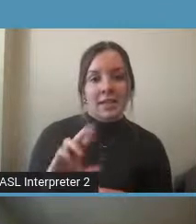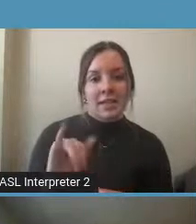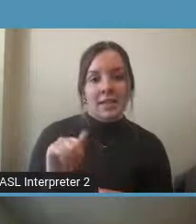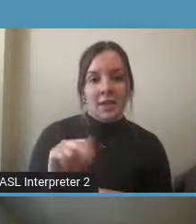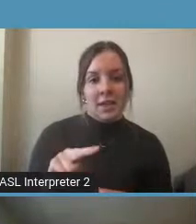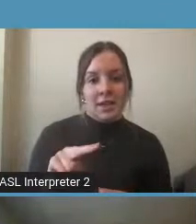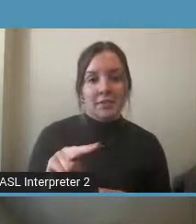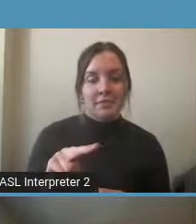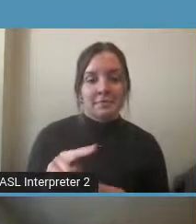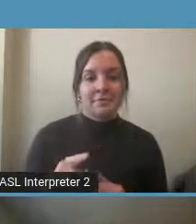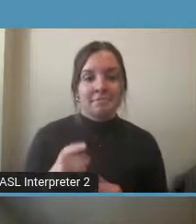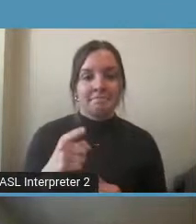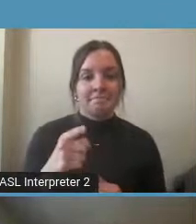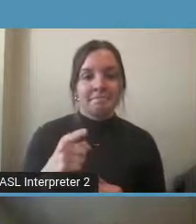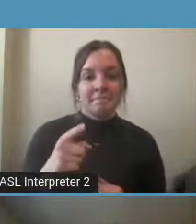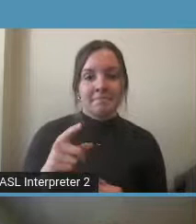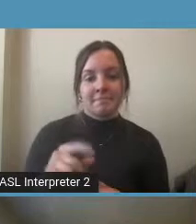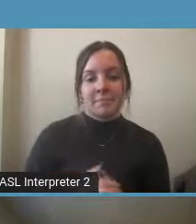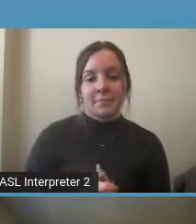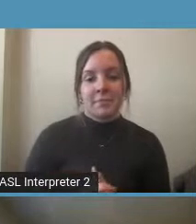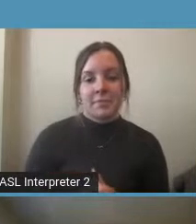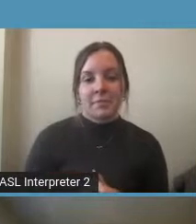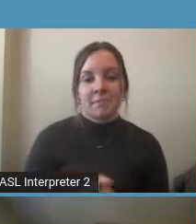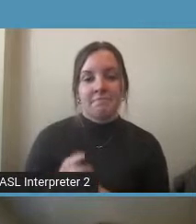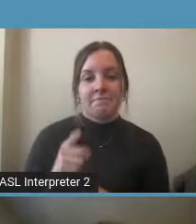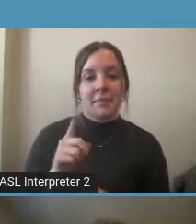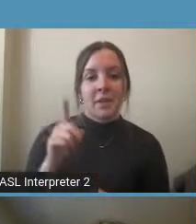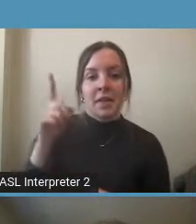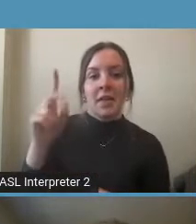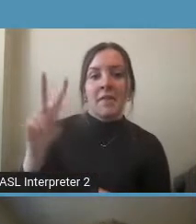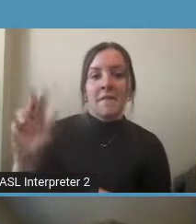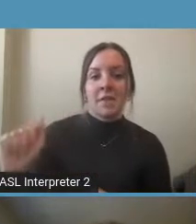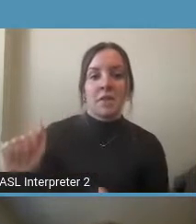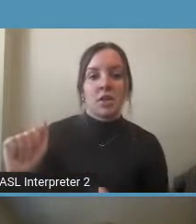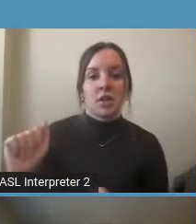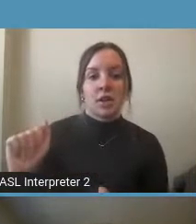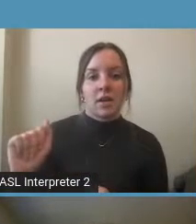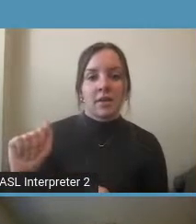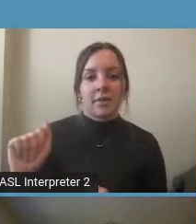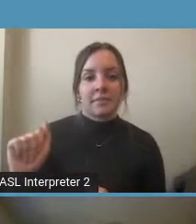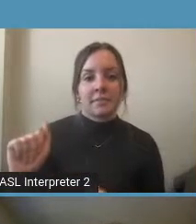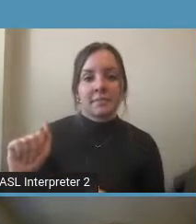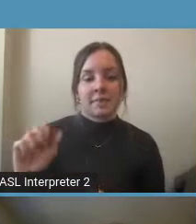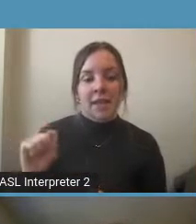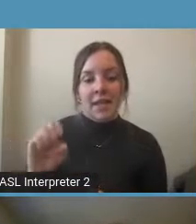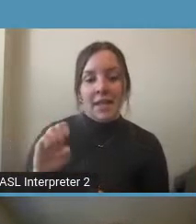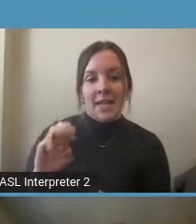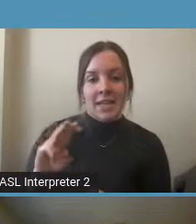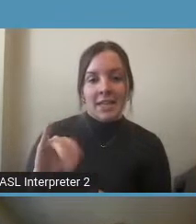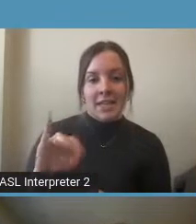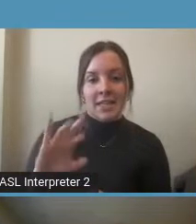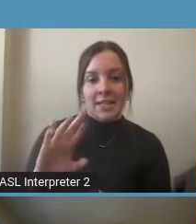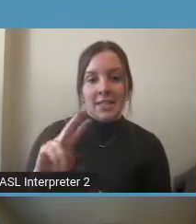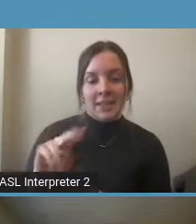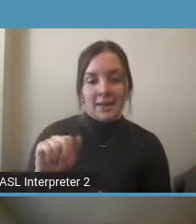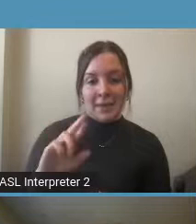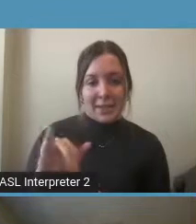This Assyrian relief was at the Virginia Theological Seminary in Alexandria, and they had it because